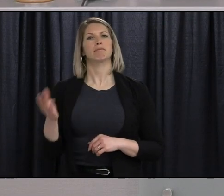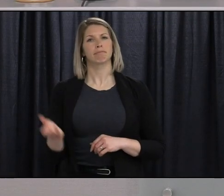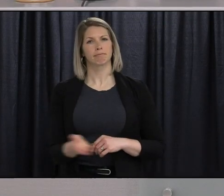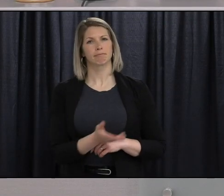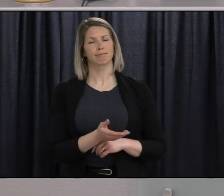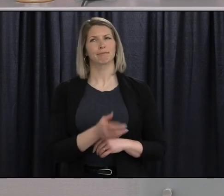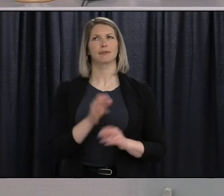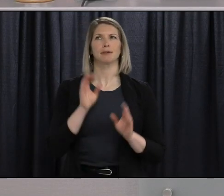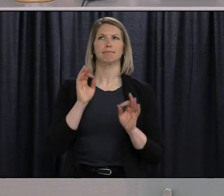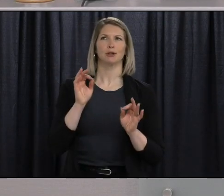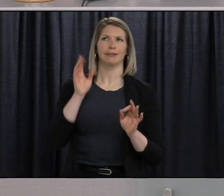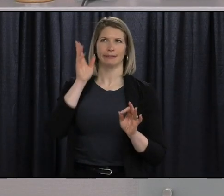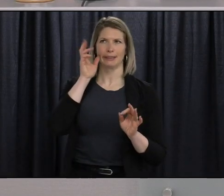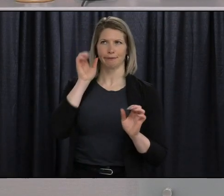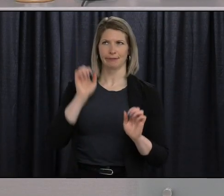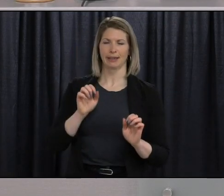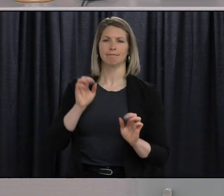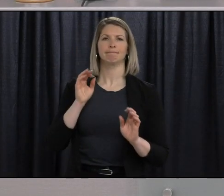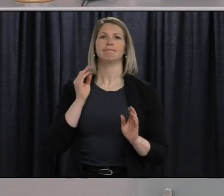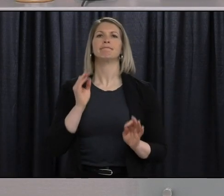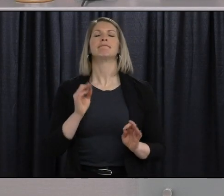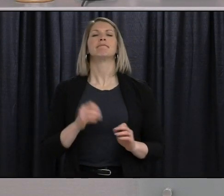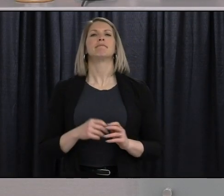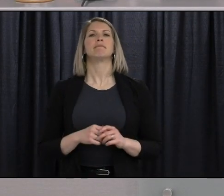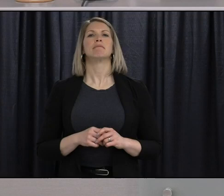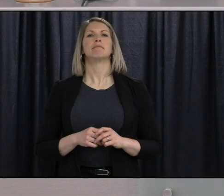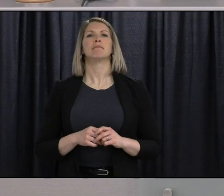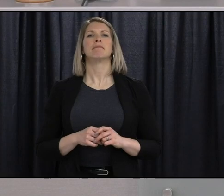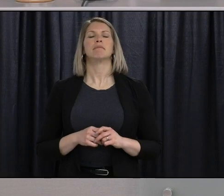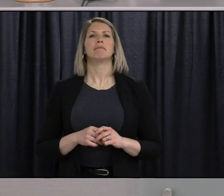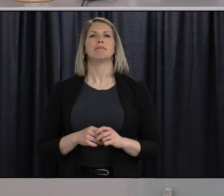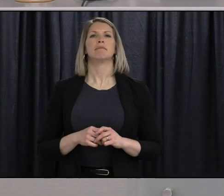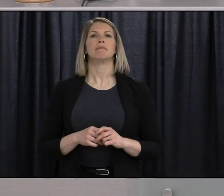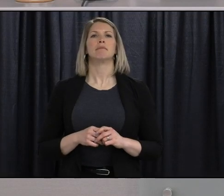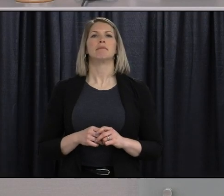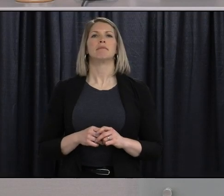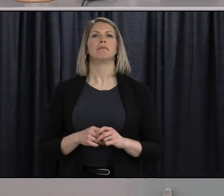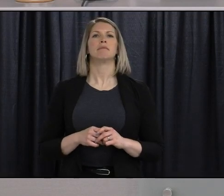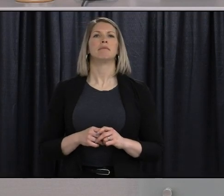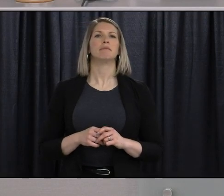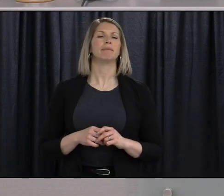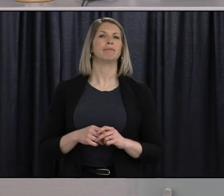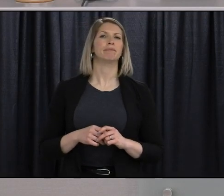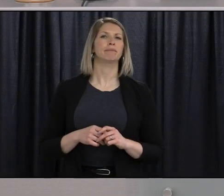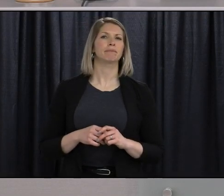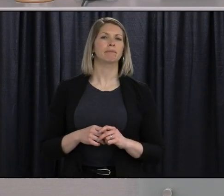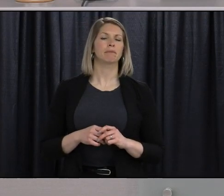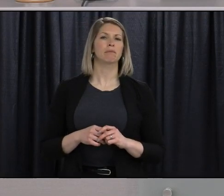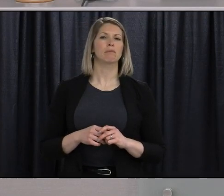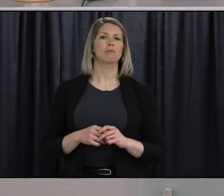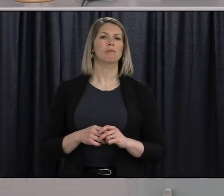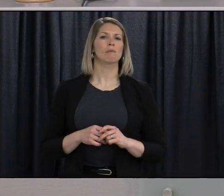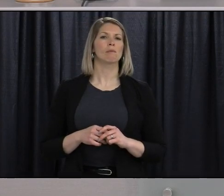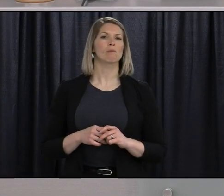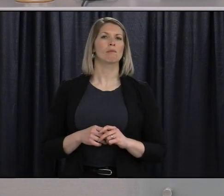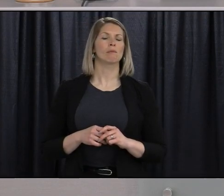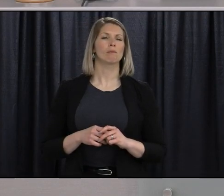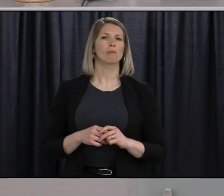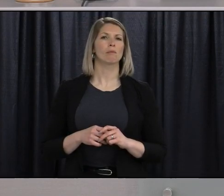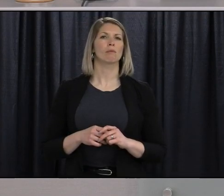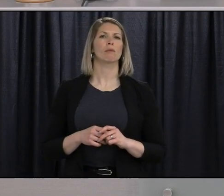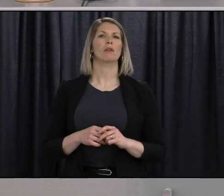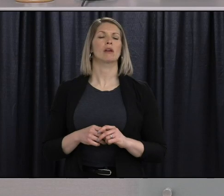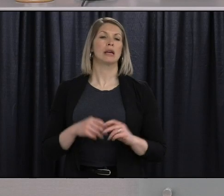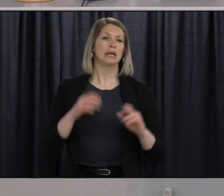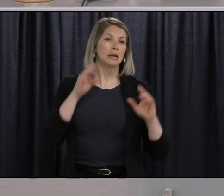Thank you. I'm wondering, Dr. Haggie, if you can speak to this, or the Premier. The